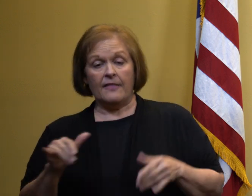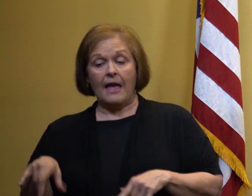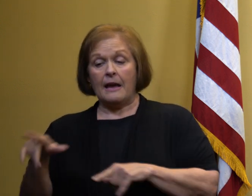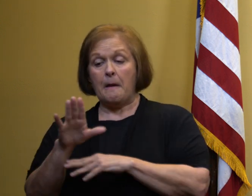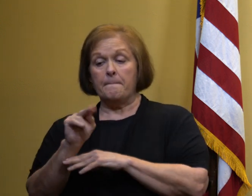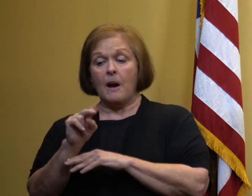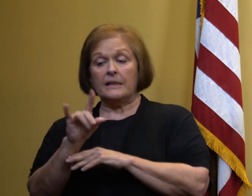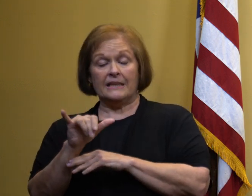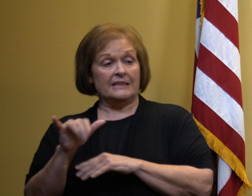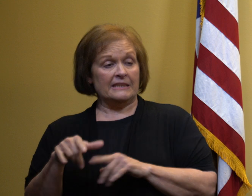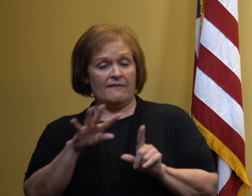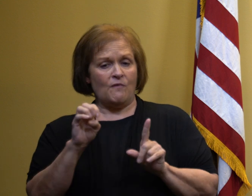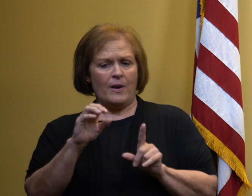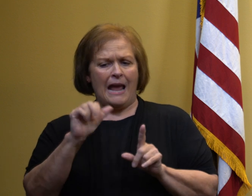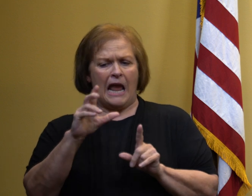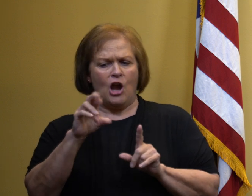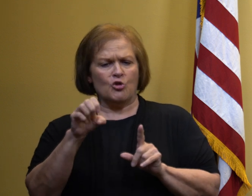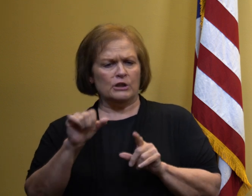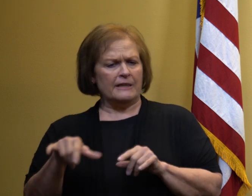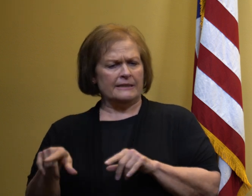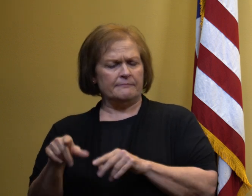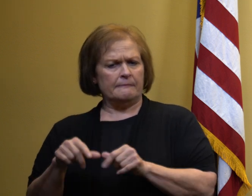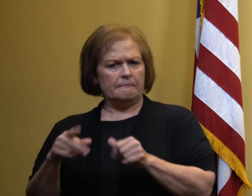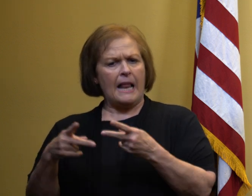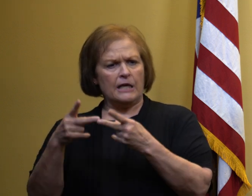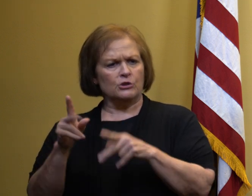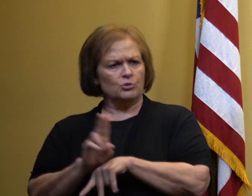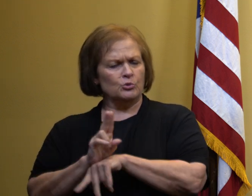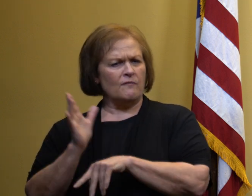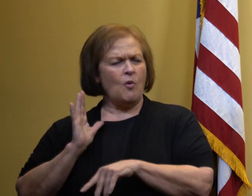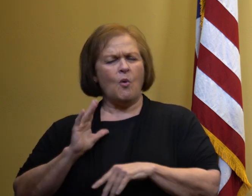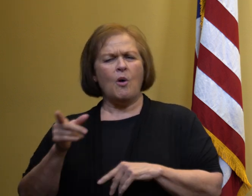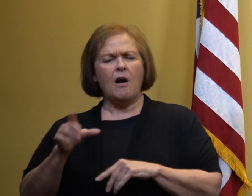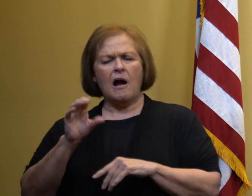site, 40-acre site, used to be a condominium